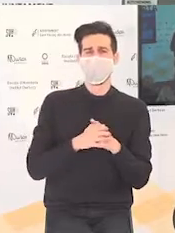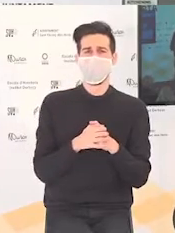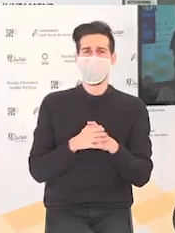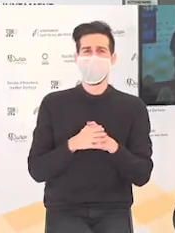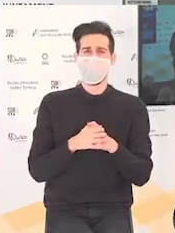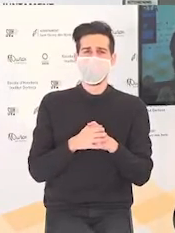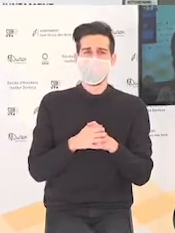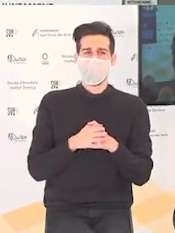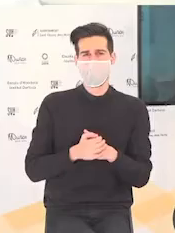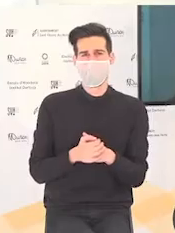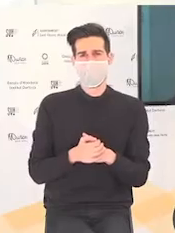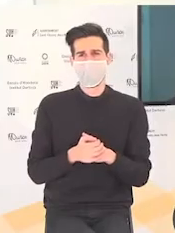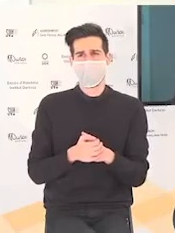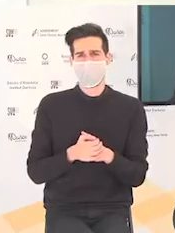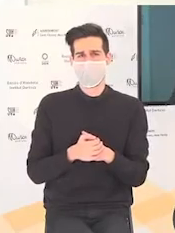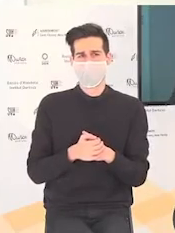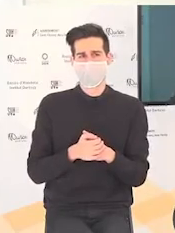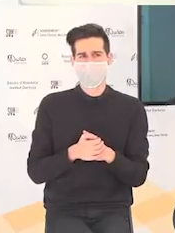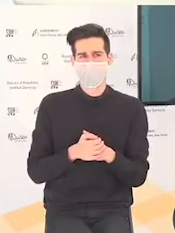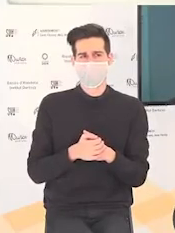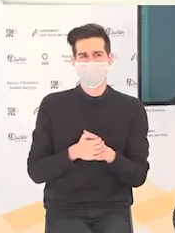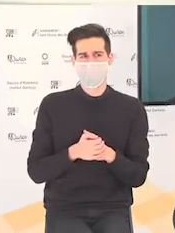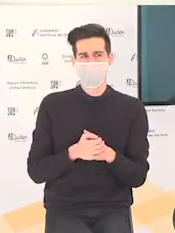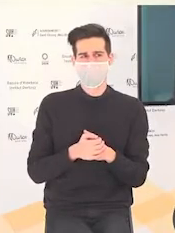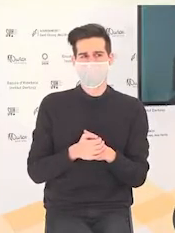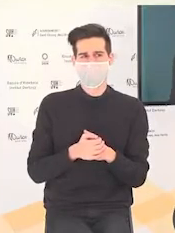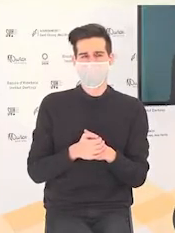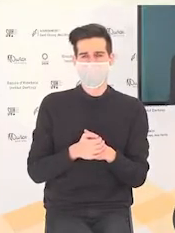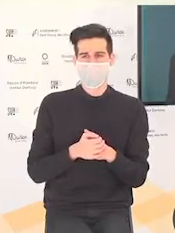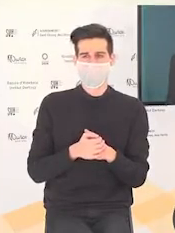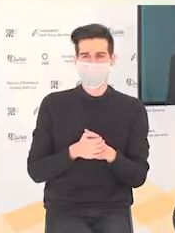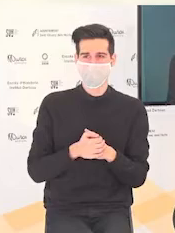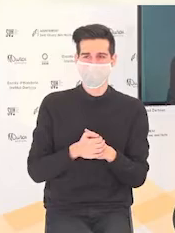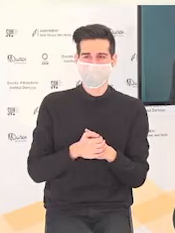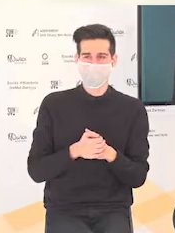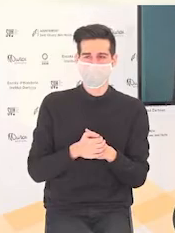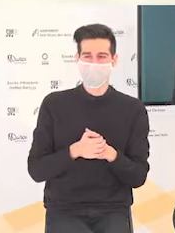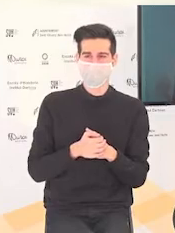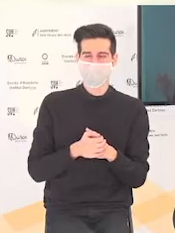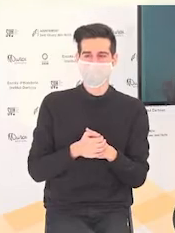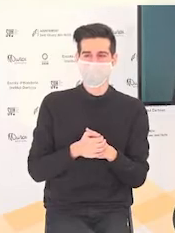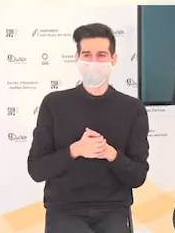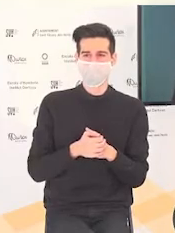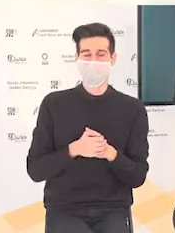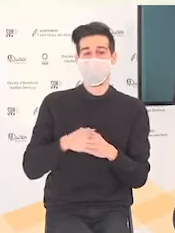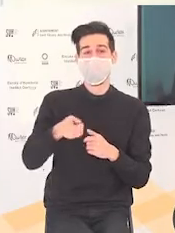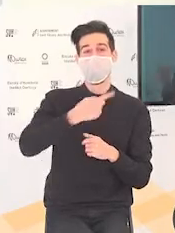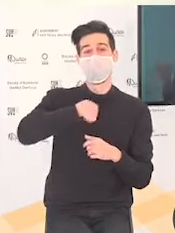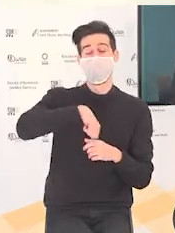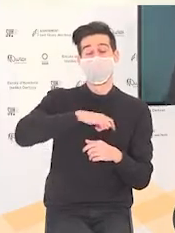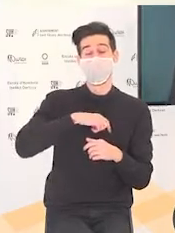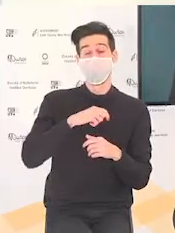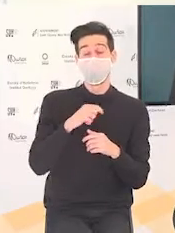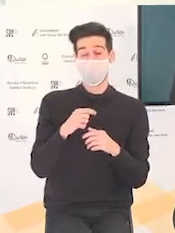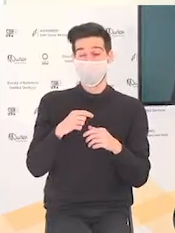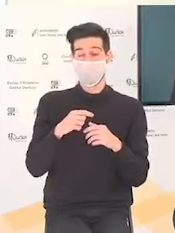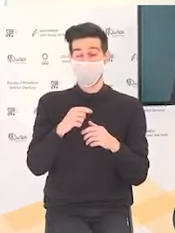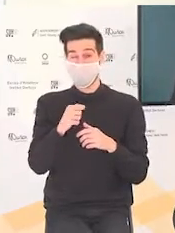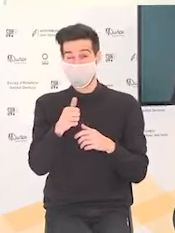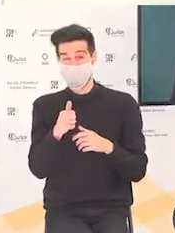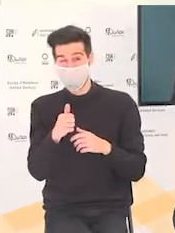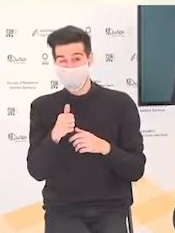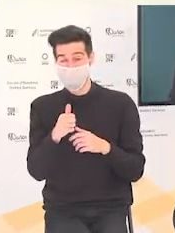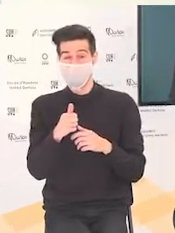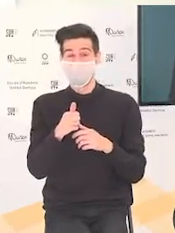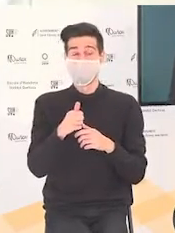gràcies. Just to make sure everyone can hear me properly. Yes? Vamos a hacer una pequeña prueba para asegurarnos de que nos oyen bien,